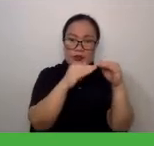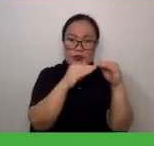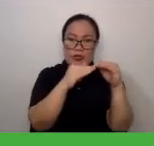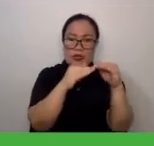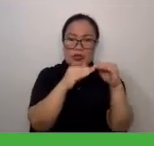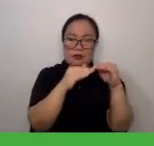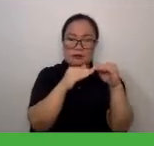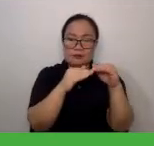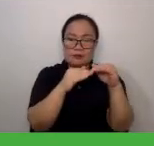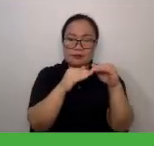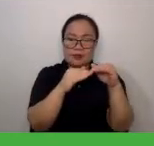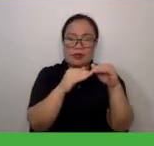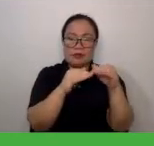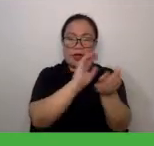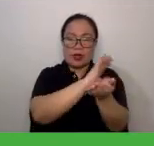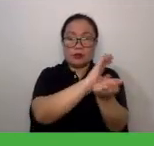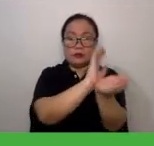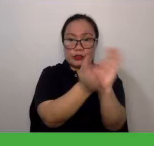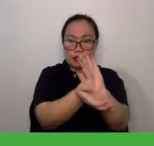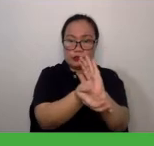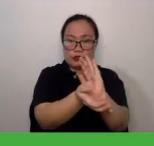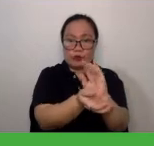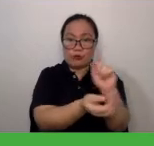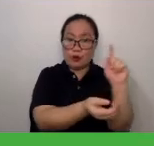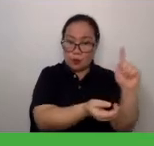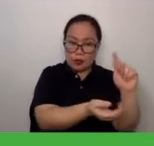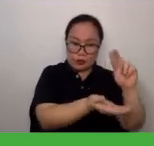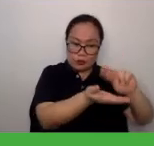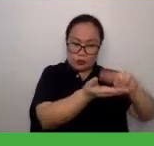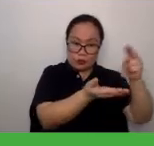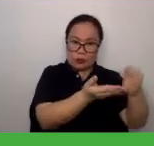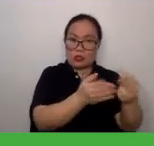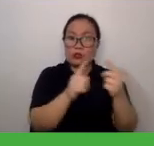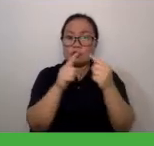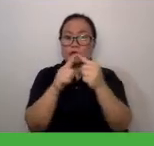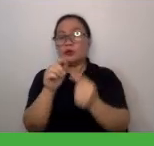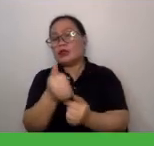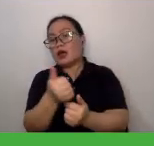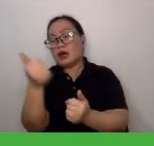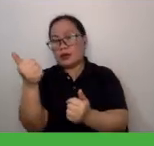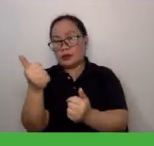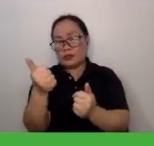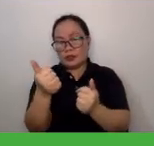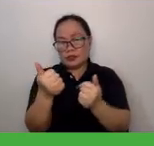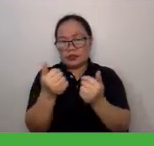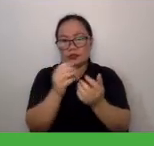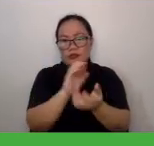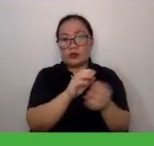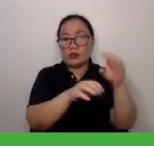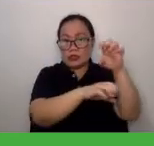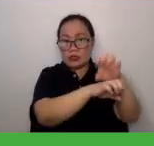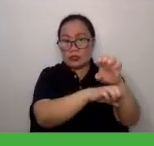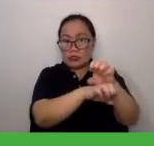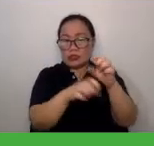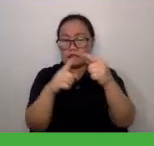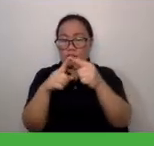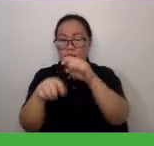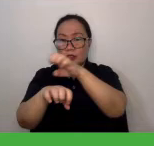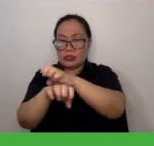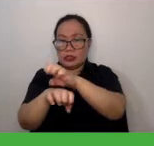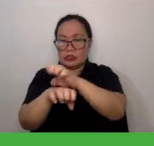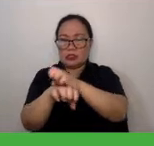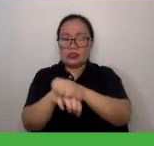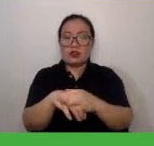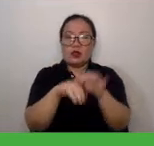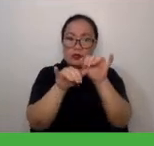rather ng mga conversion ng one unit to another para makapag-convert ka ng English to English. So,